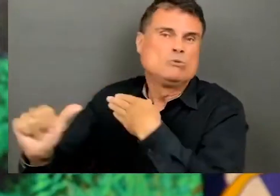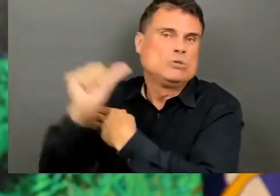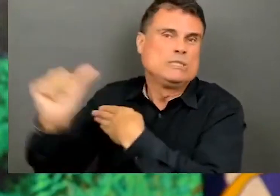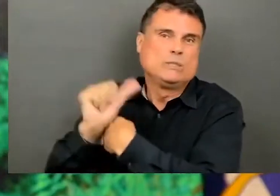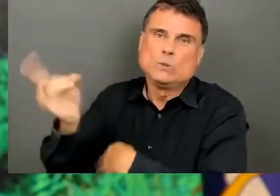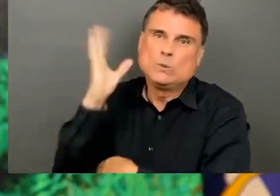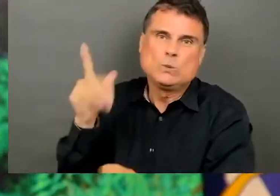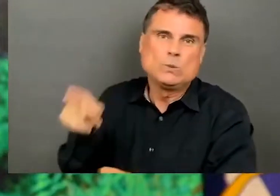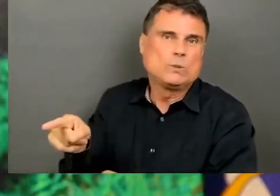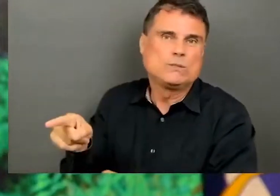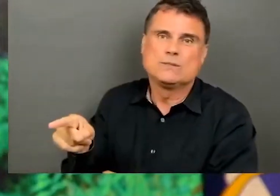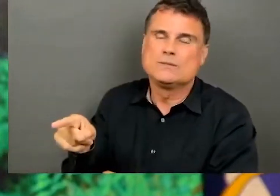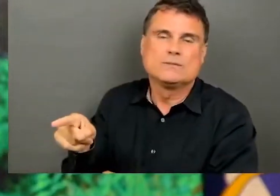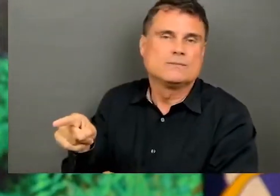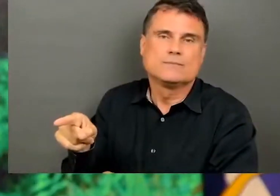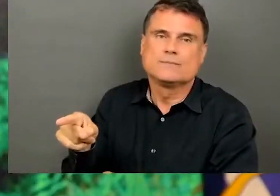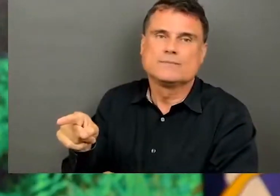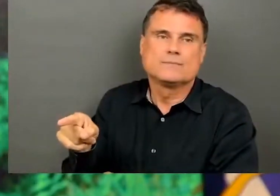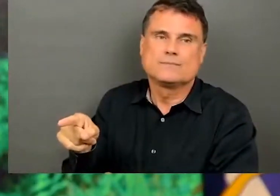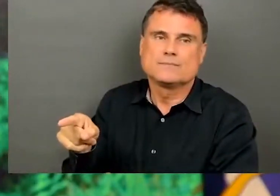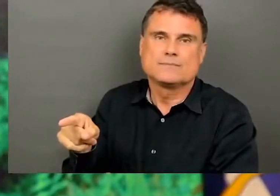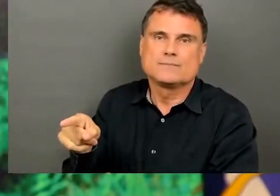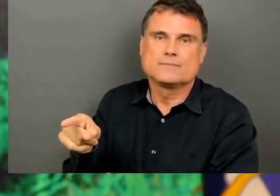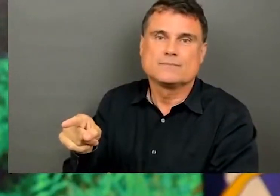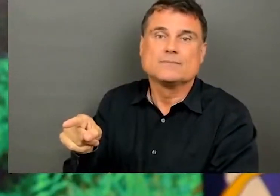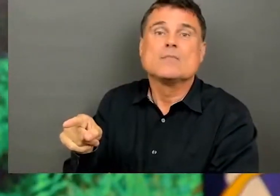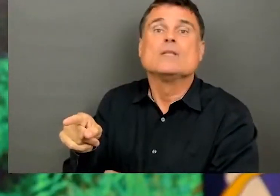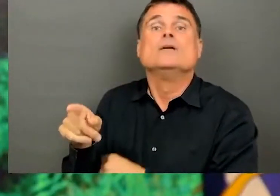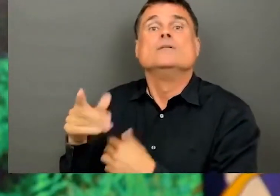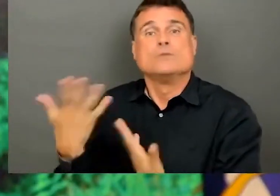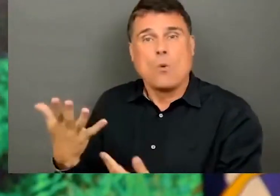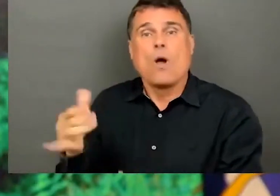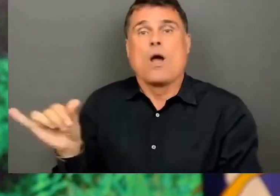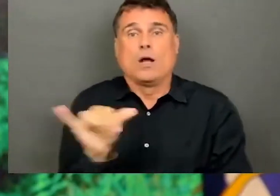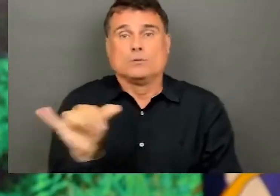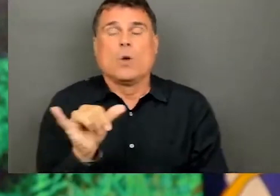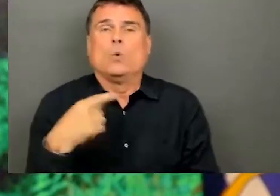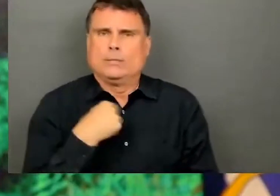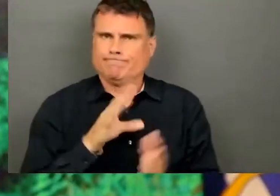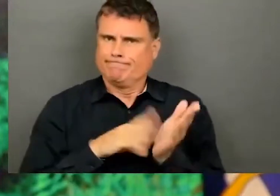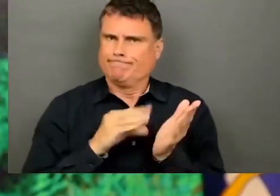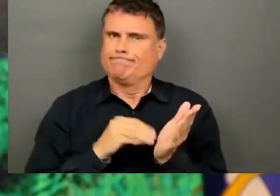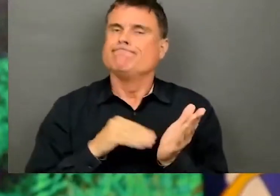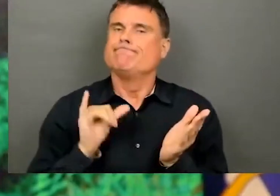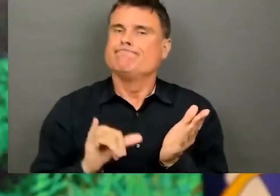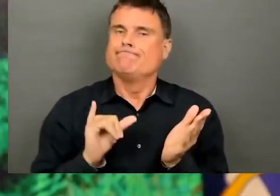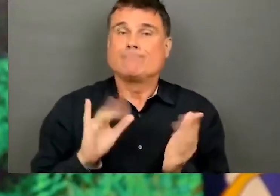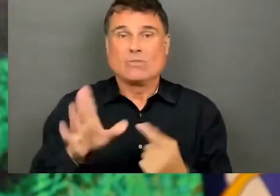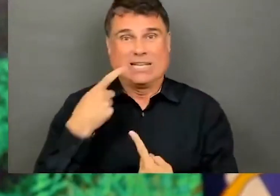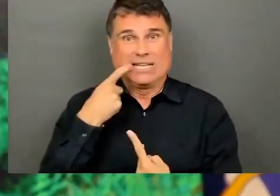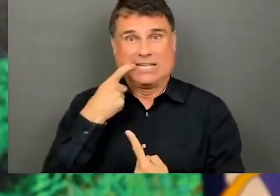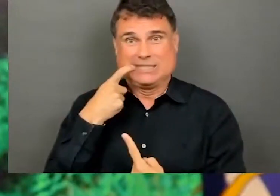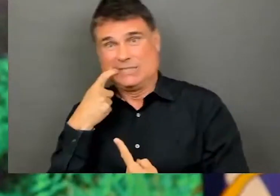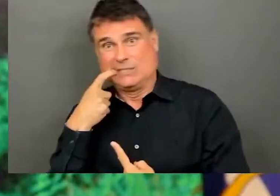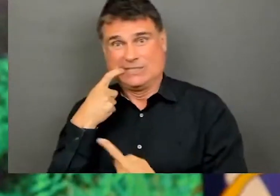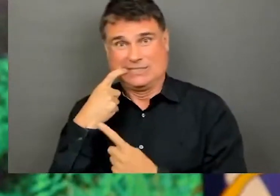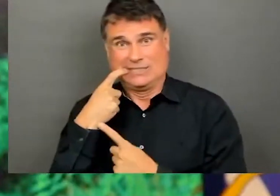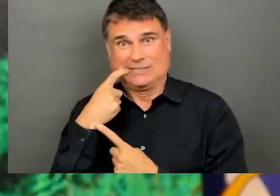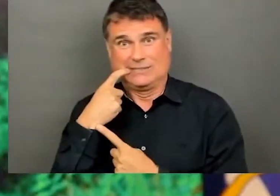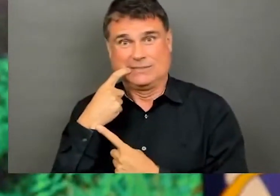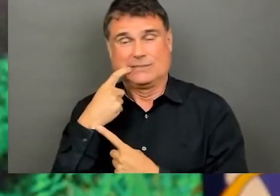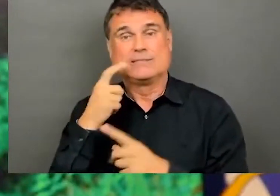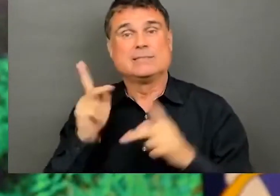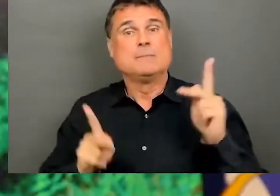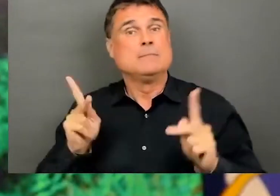save lives. And also importantly, we have learned that with addiction, connection is so important. And this